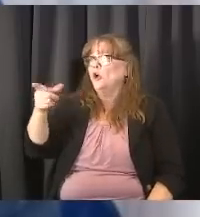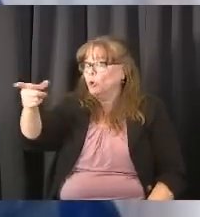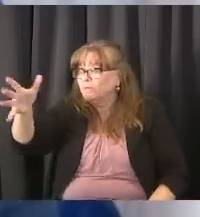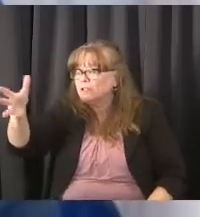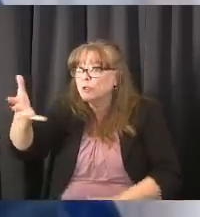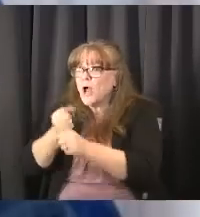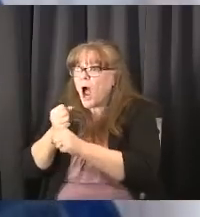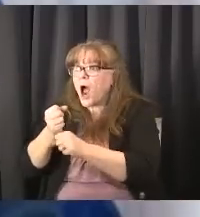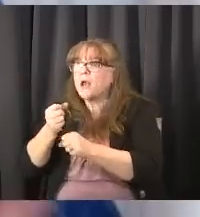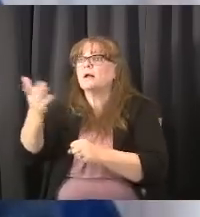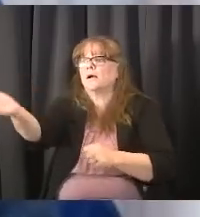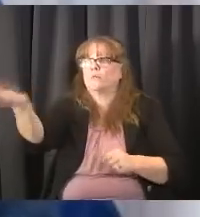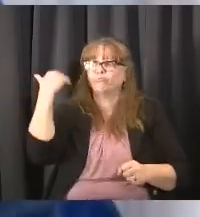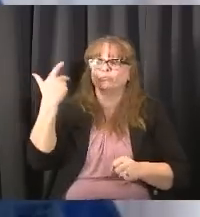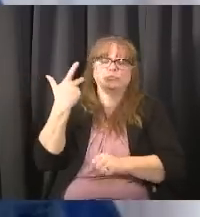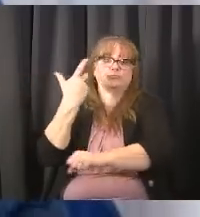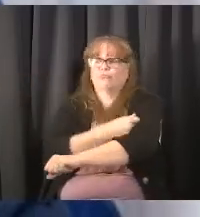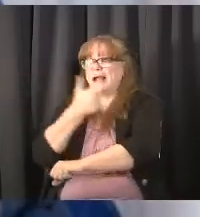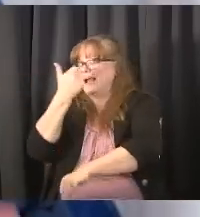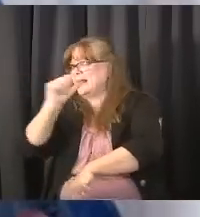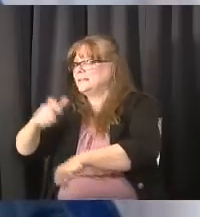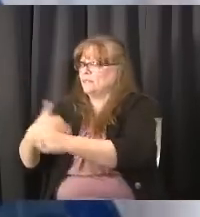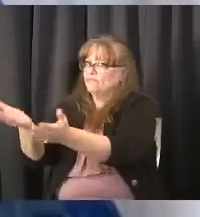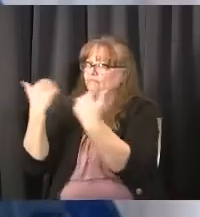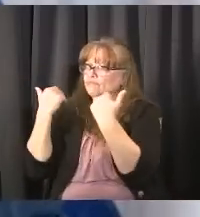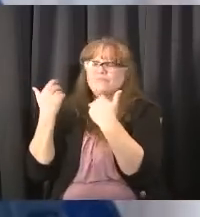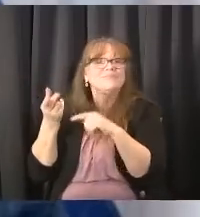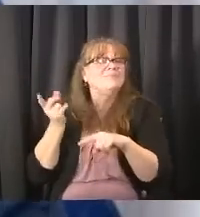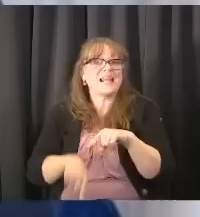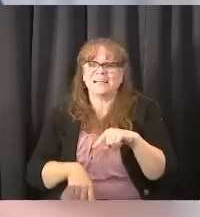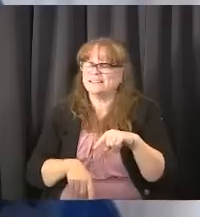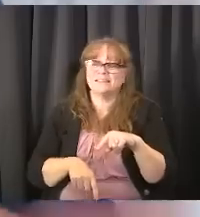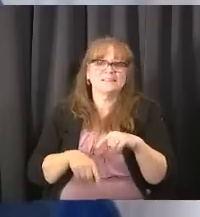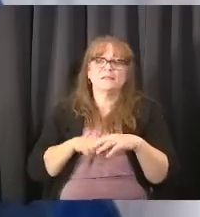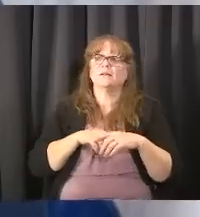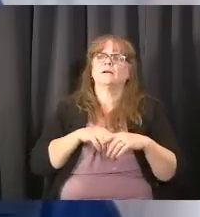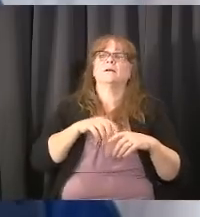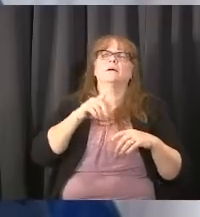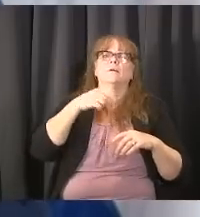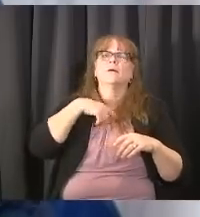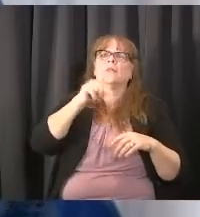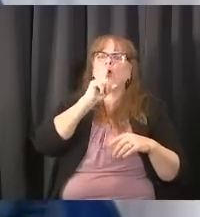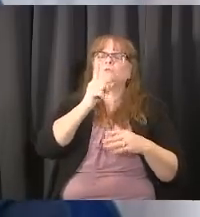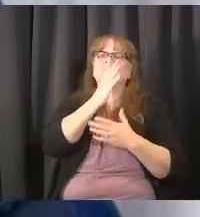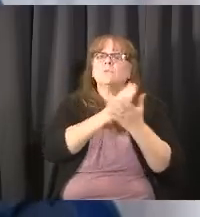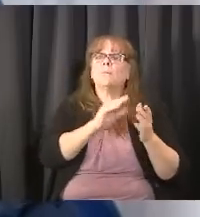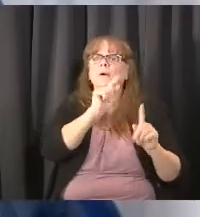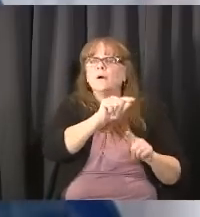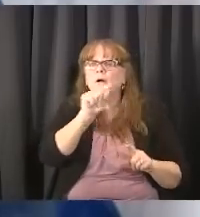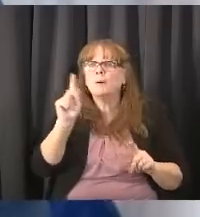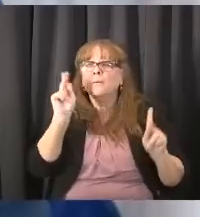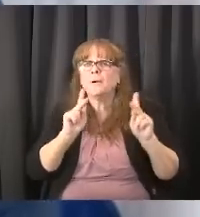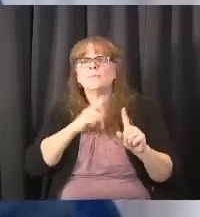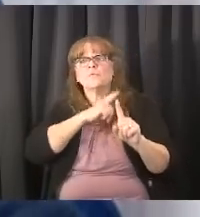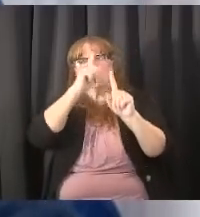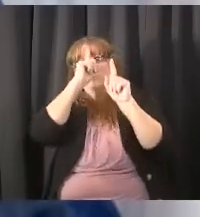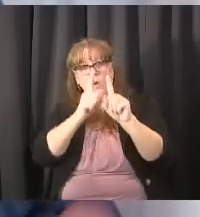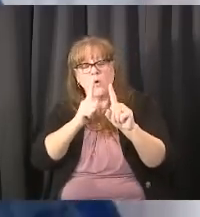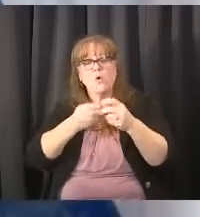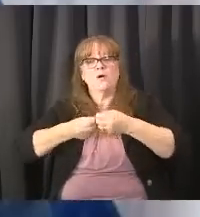some time. But yes, there are people that in our equity mission just aren't able to or haven't set up appointments, and some are getting